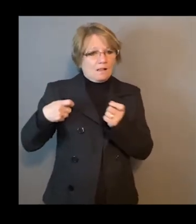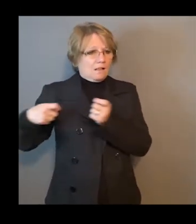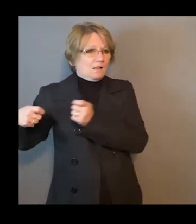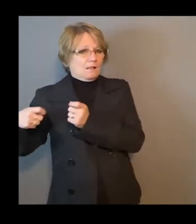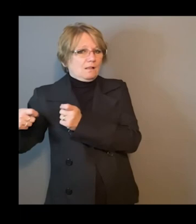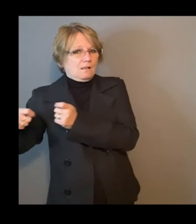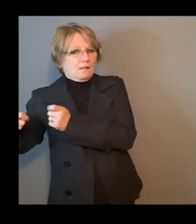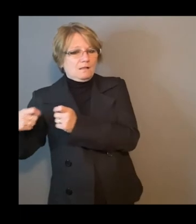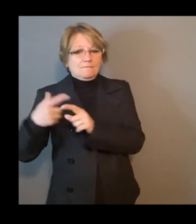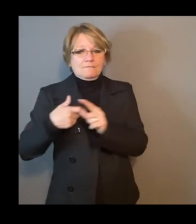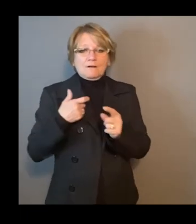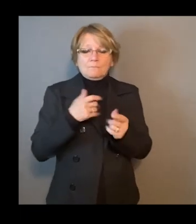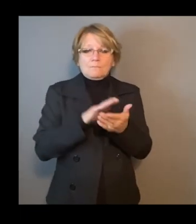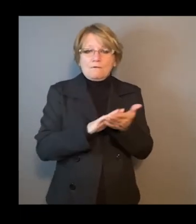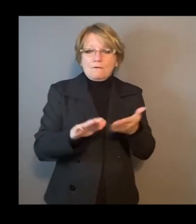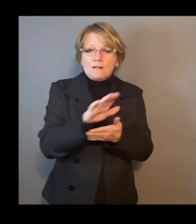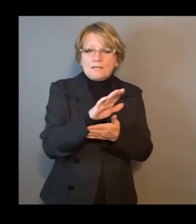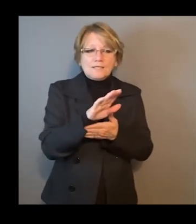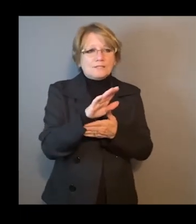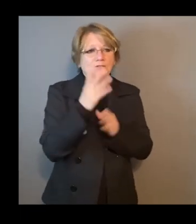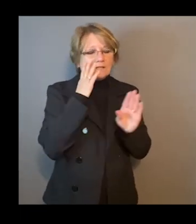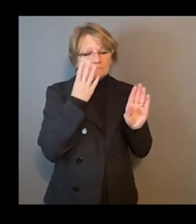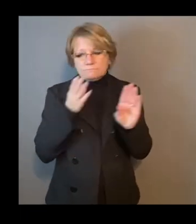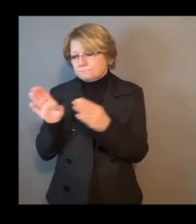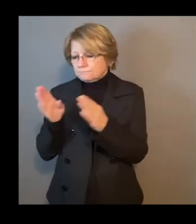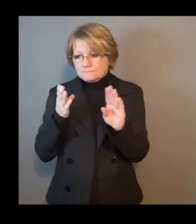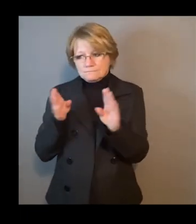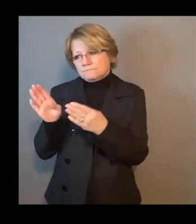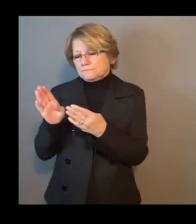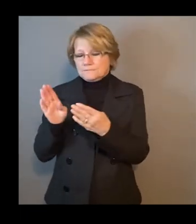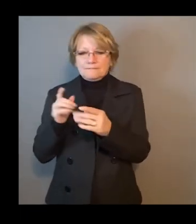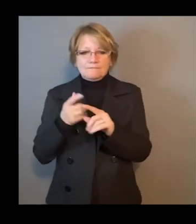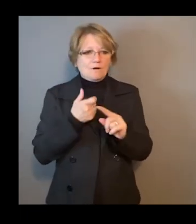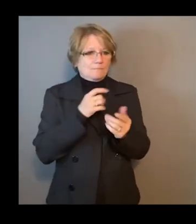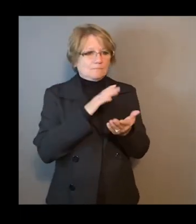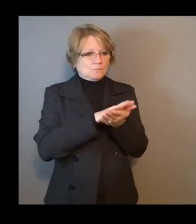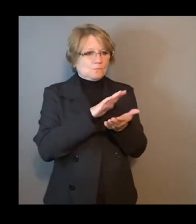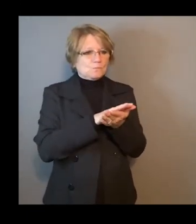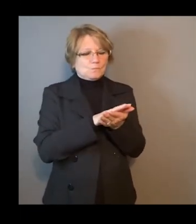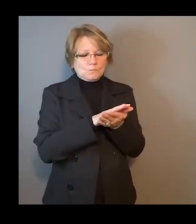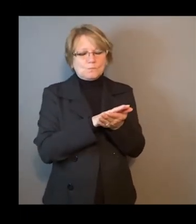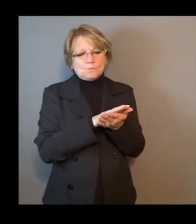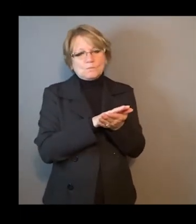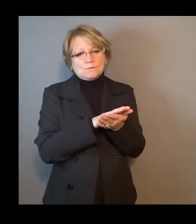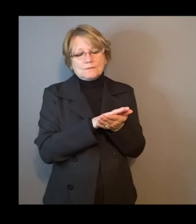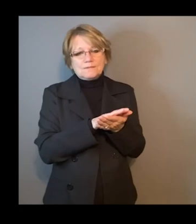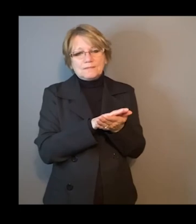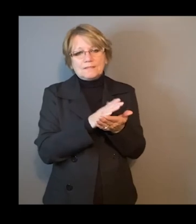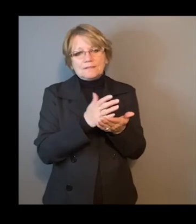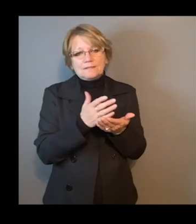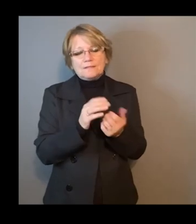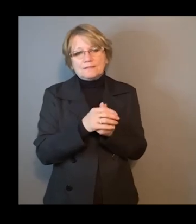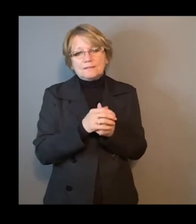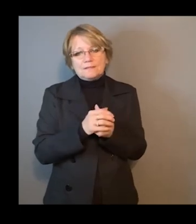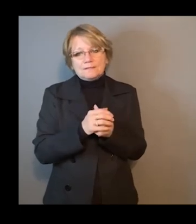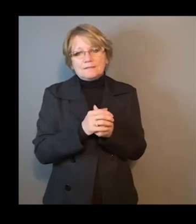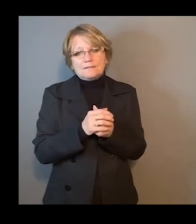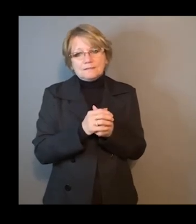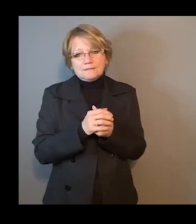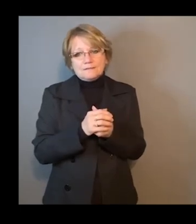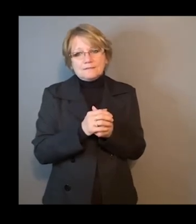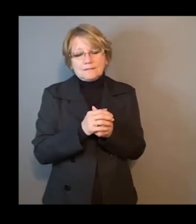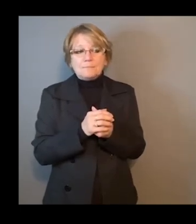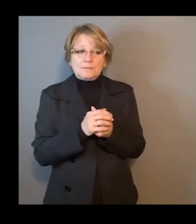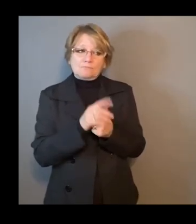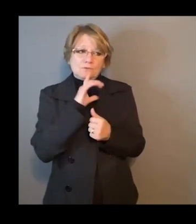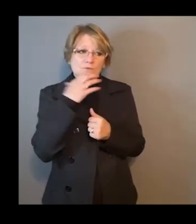pulling me away and taking my focus off on a tangent from where it was supposed to be. So like, and Coach